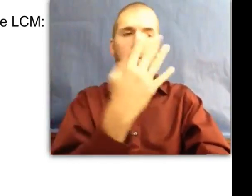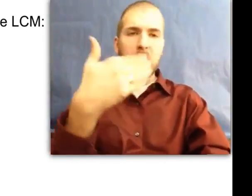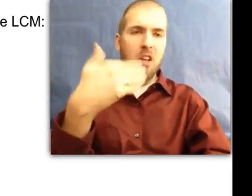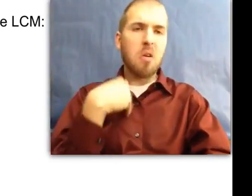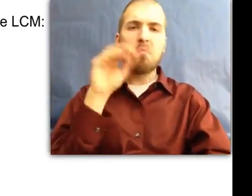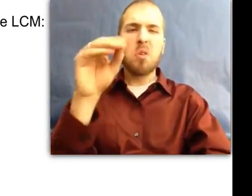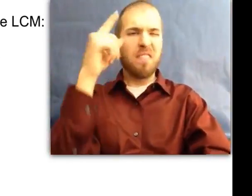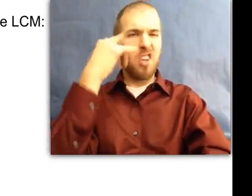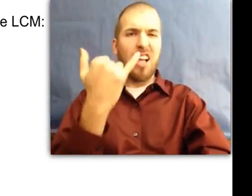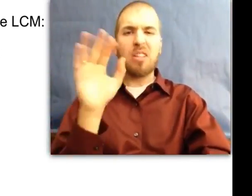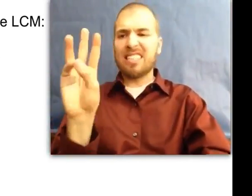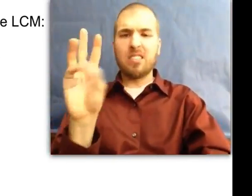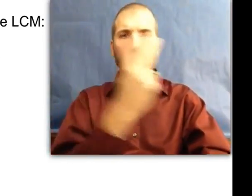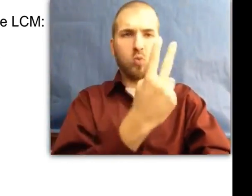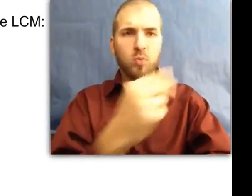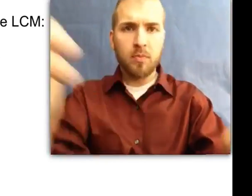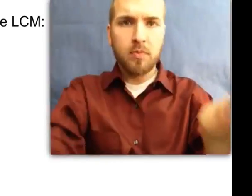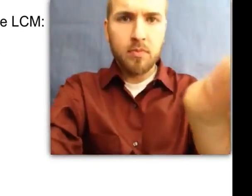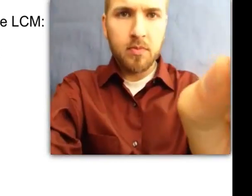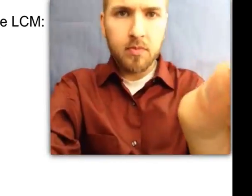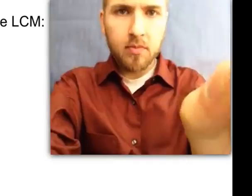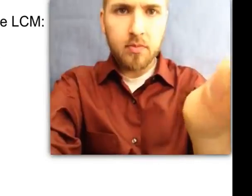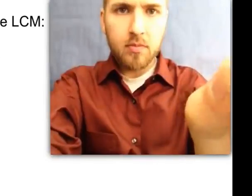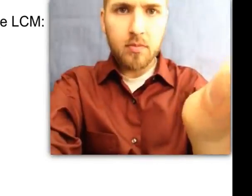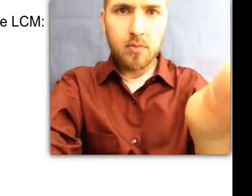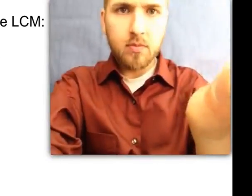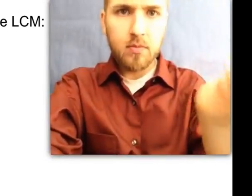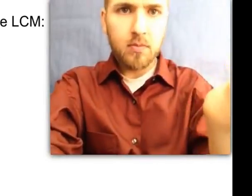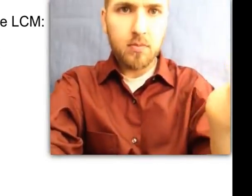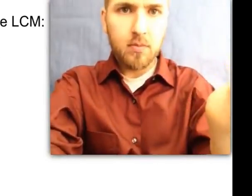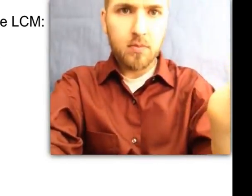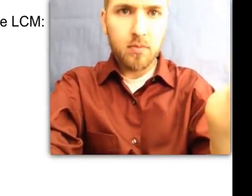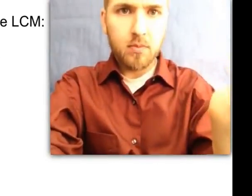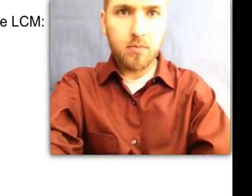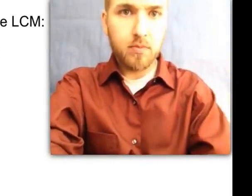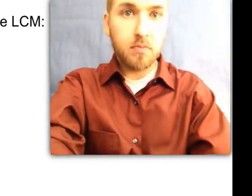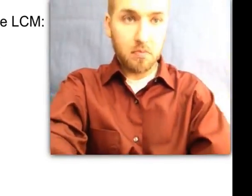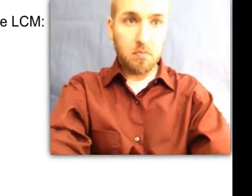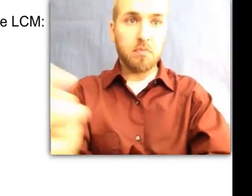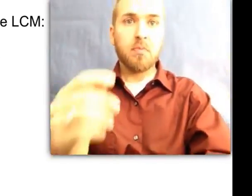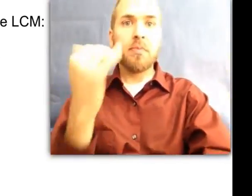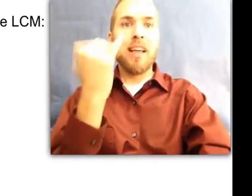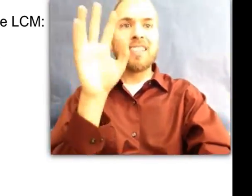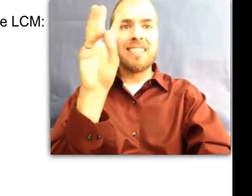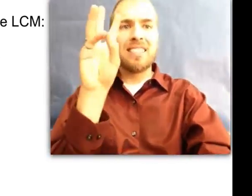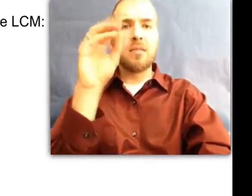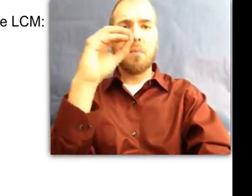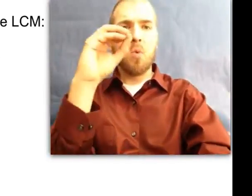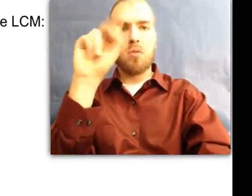things that multiply to make 12? We're going to do 6 and 2. So 6 times 2 equals 12.